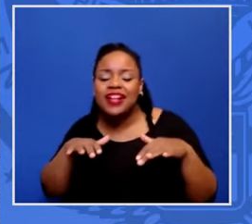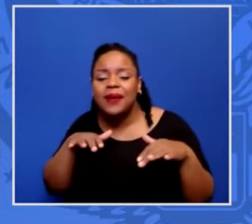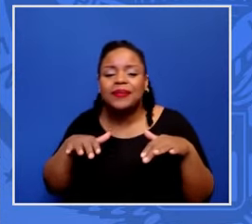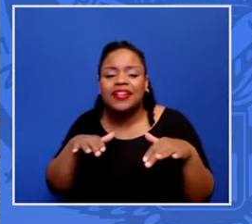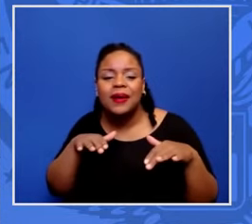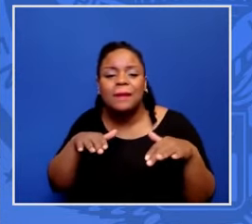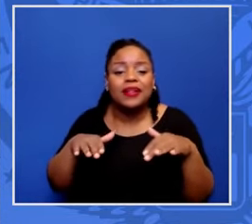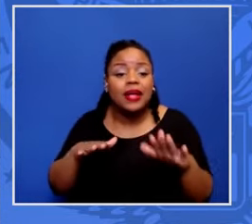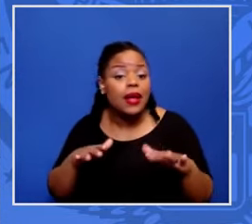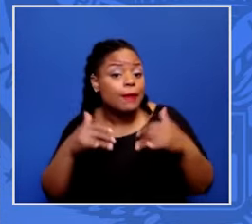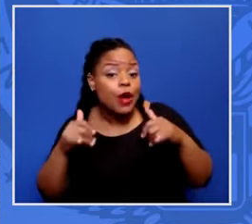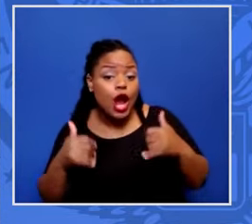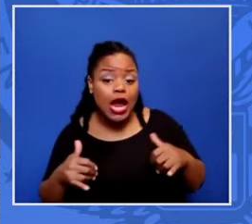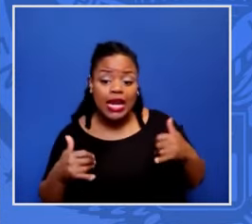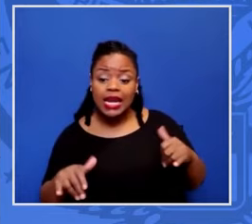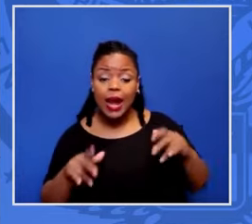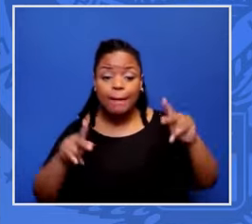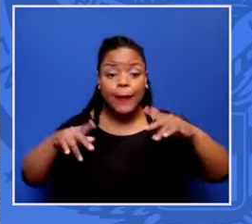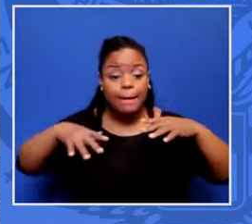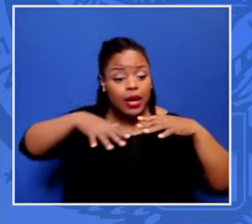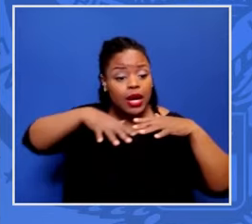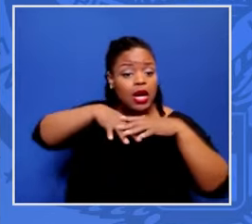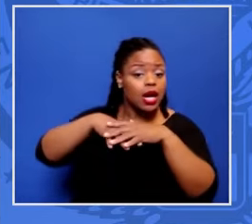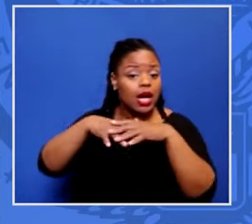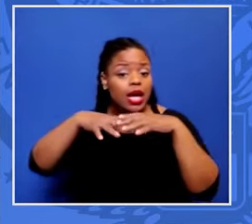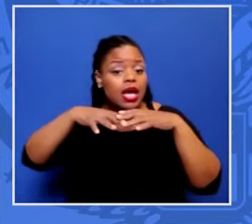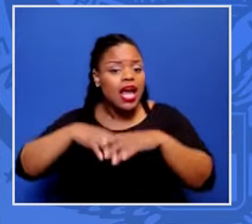Let's celebrate America with the family.